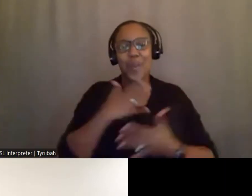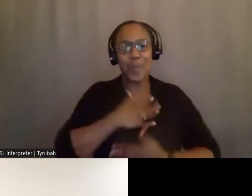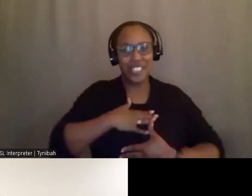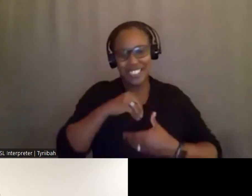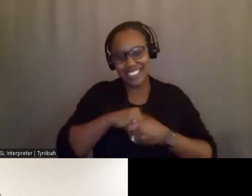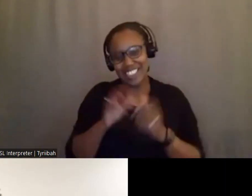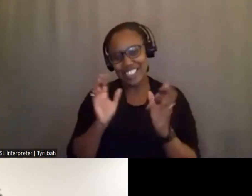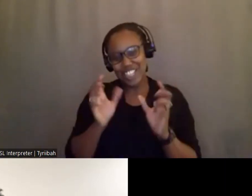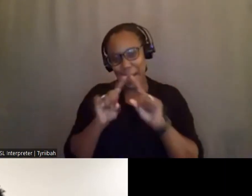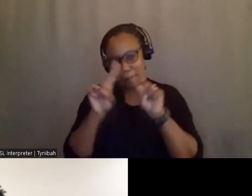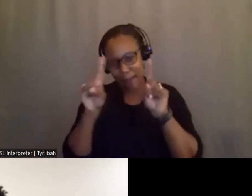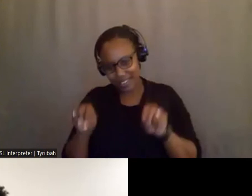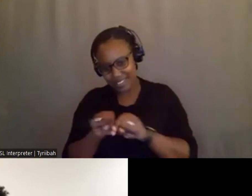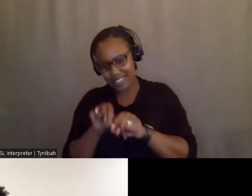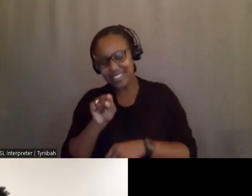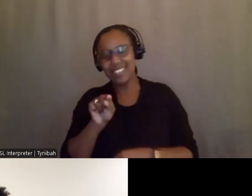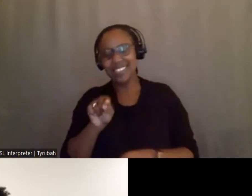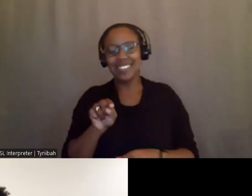well.